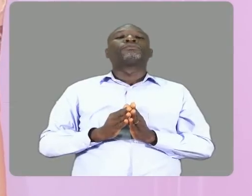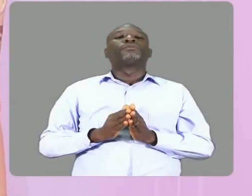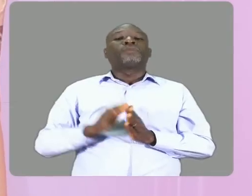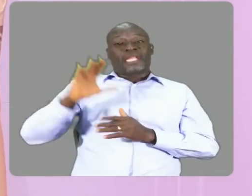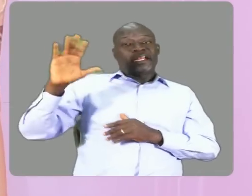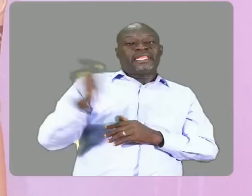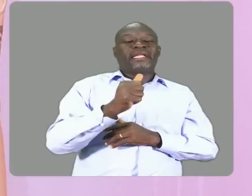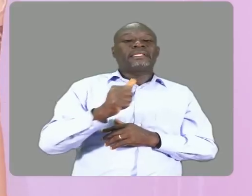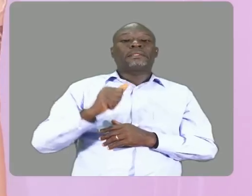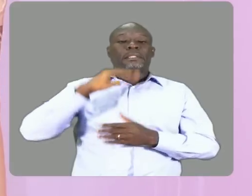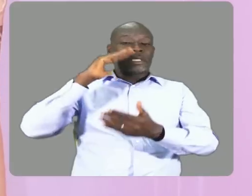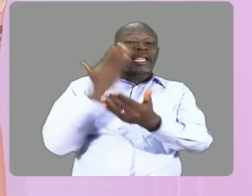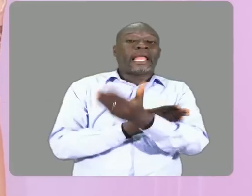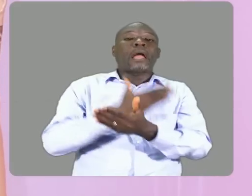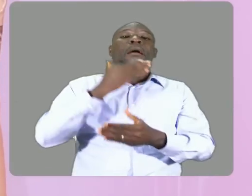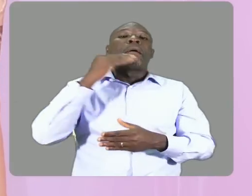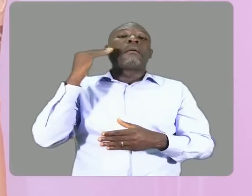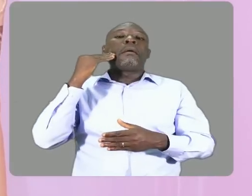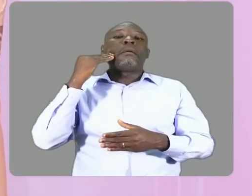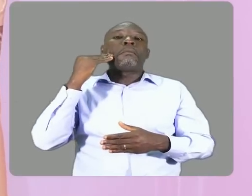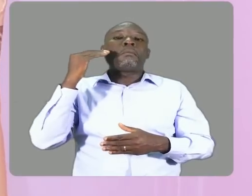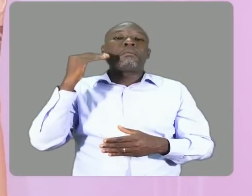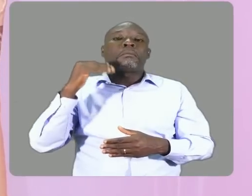obefa baba wa no a afi yante baba wa no enka bio